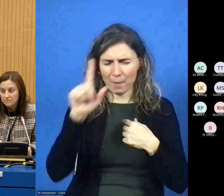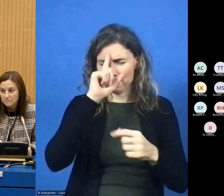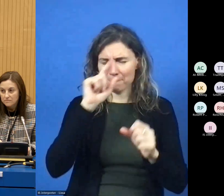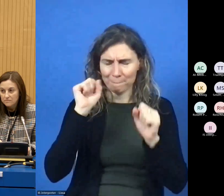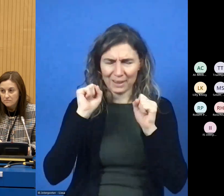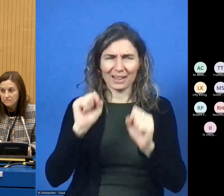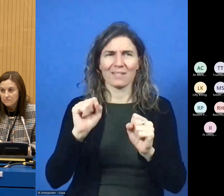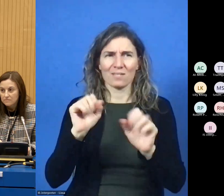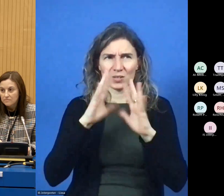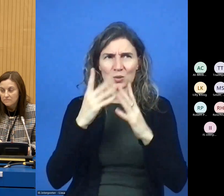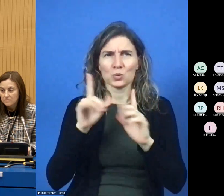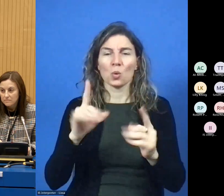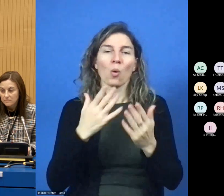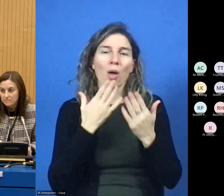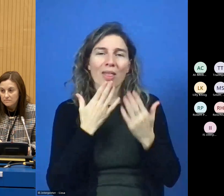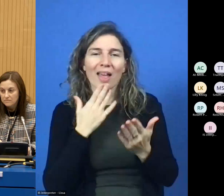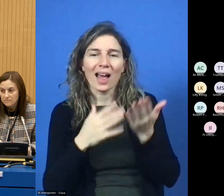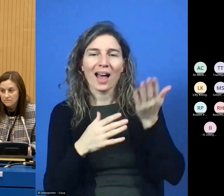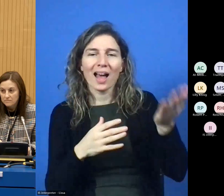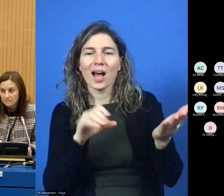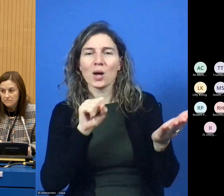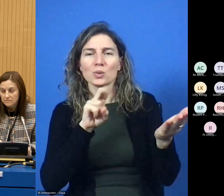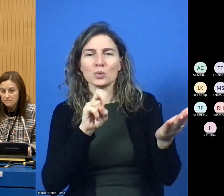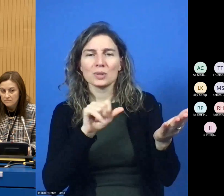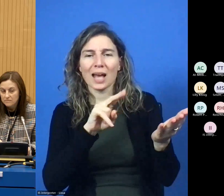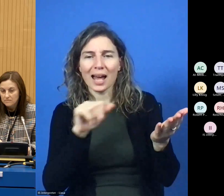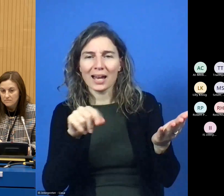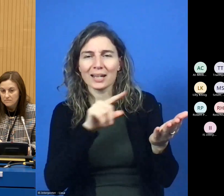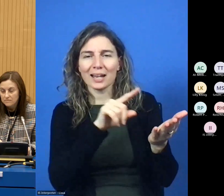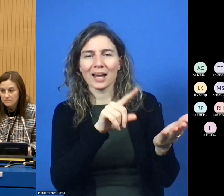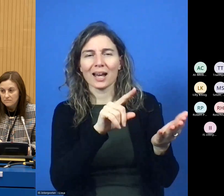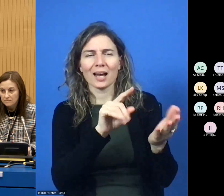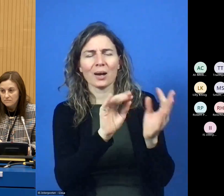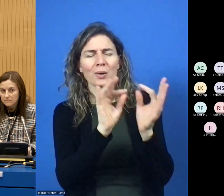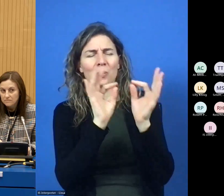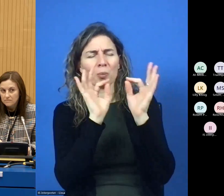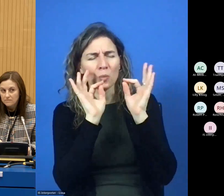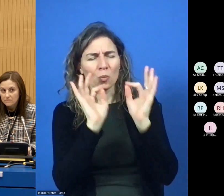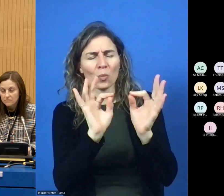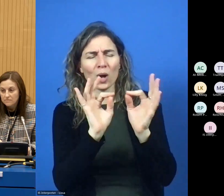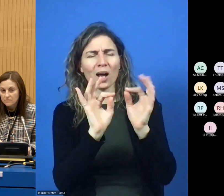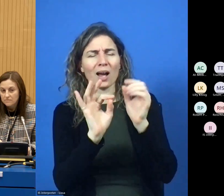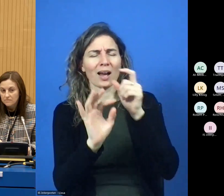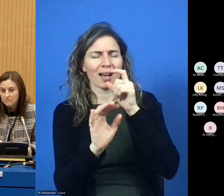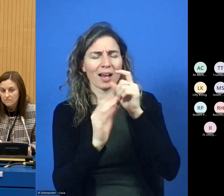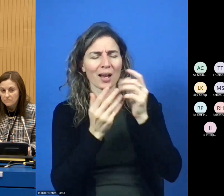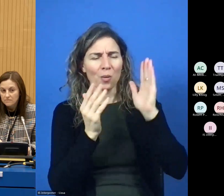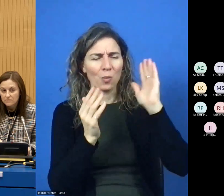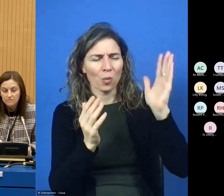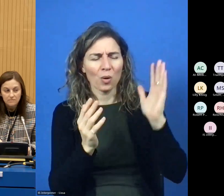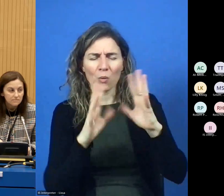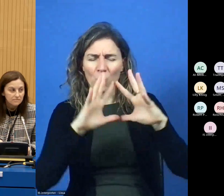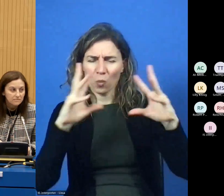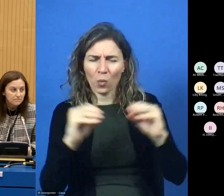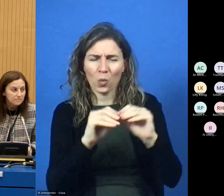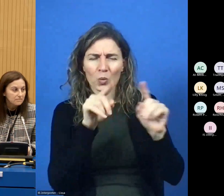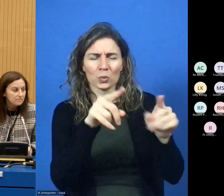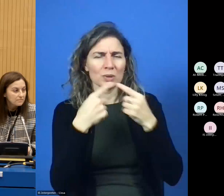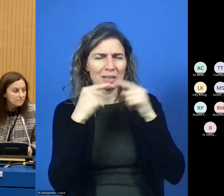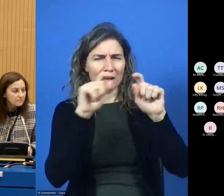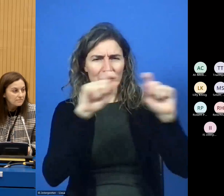you, Susanna, for your wise words. I believe in each and every sentence. But when you